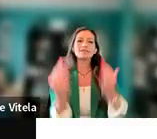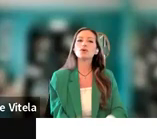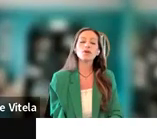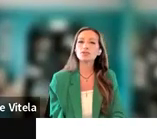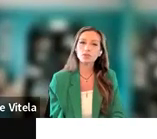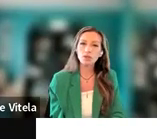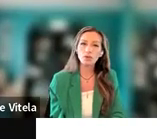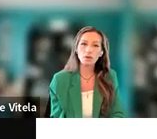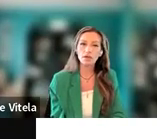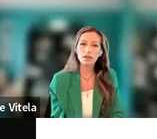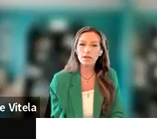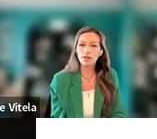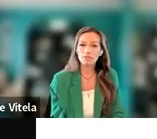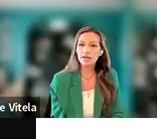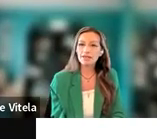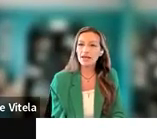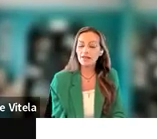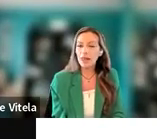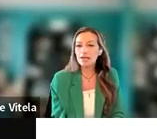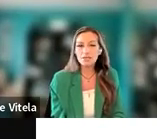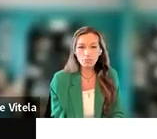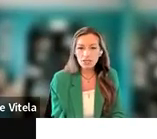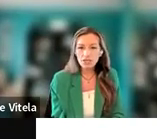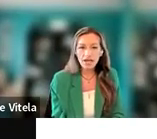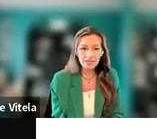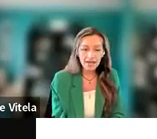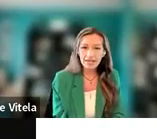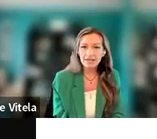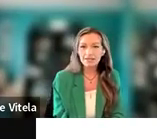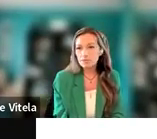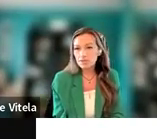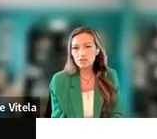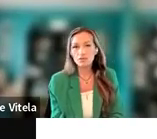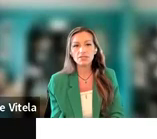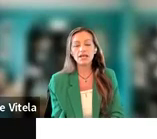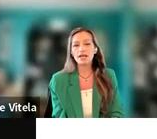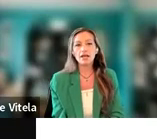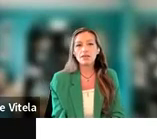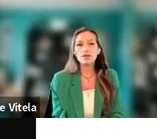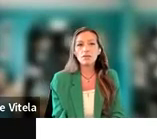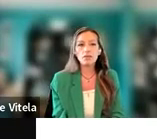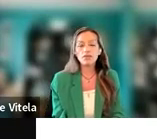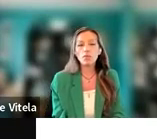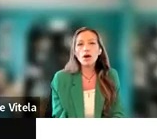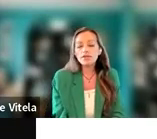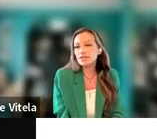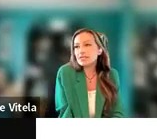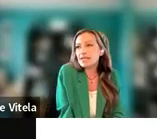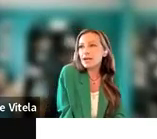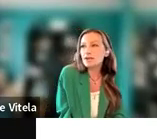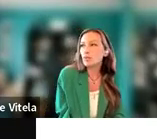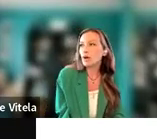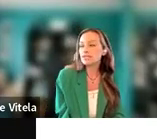And that's so not true. Because depression, anxiety, substance use,